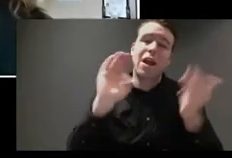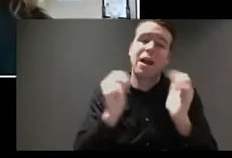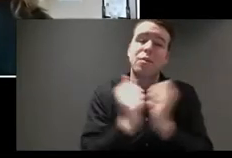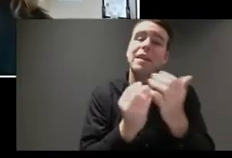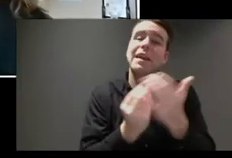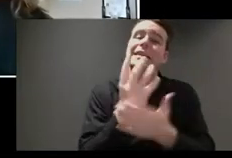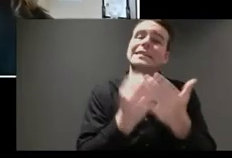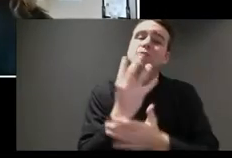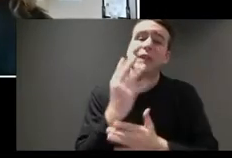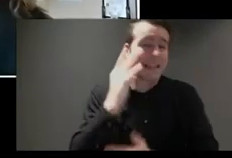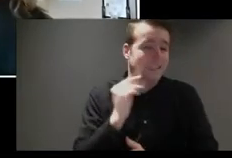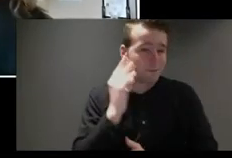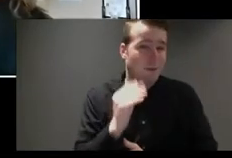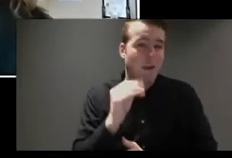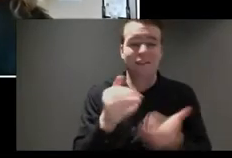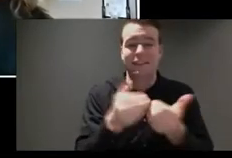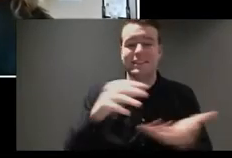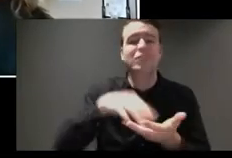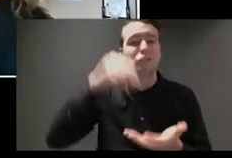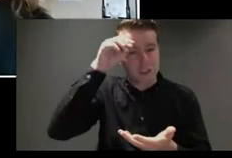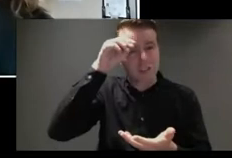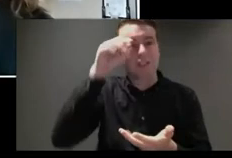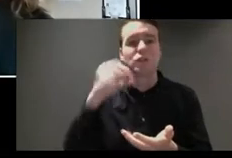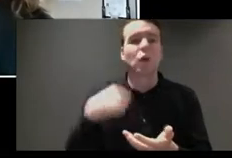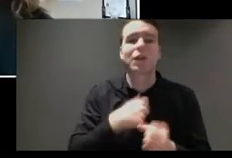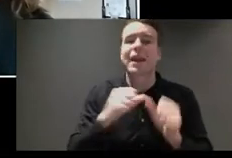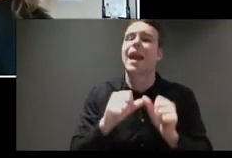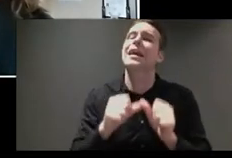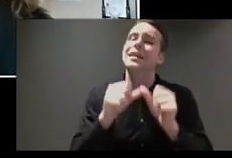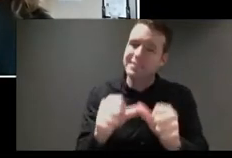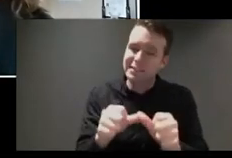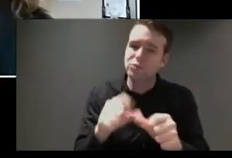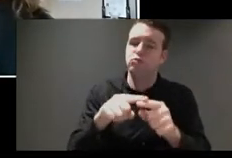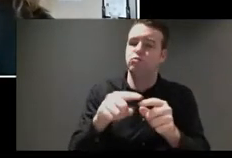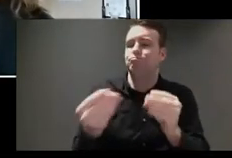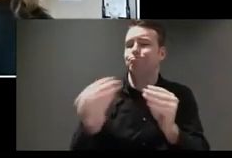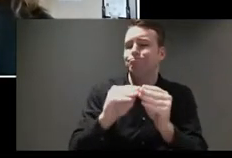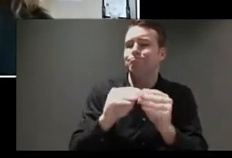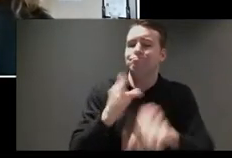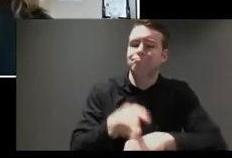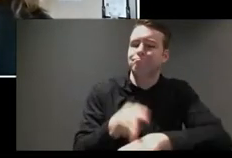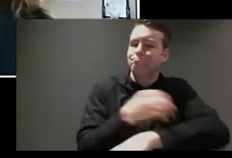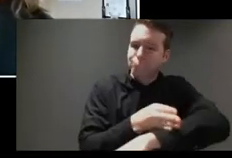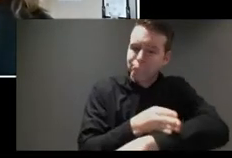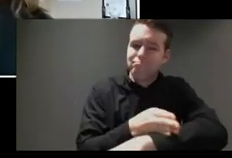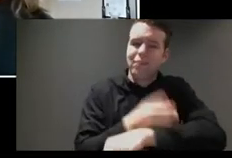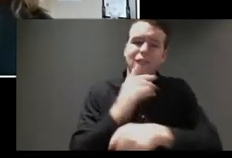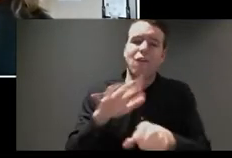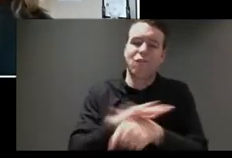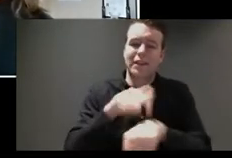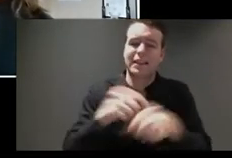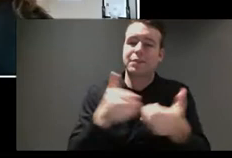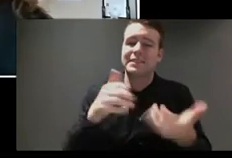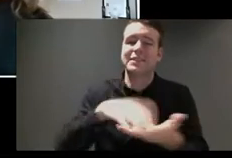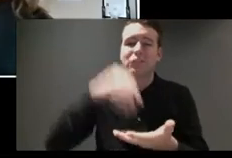spring experience of distance learning, so we could continue to further improve full-time distance